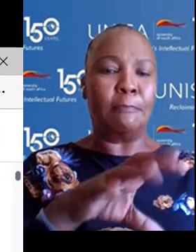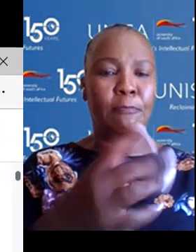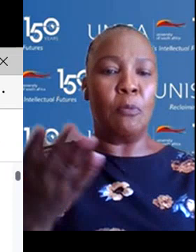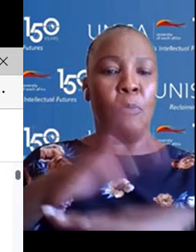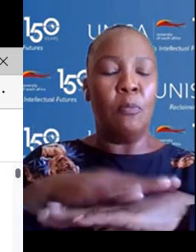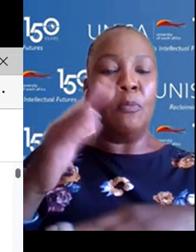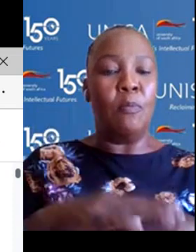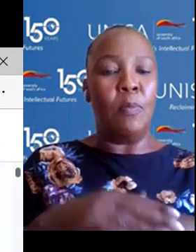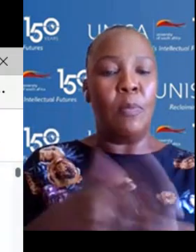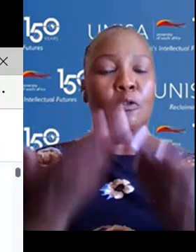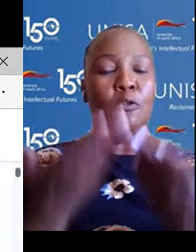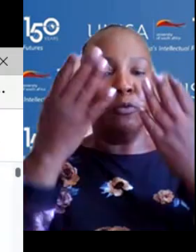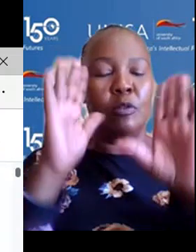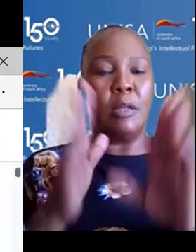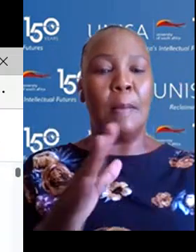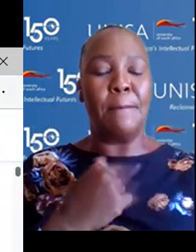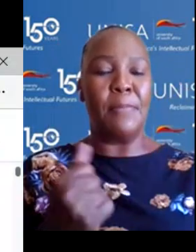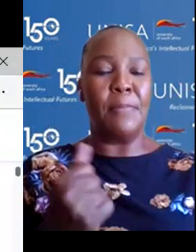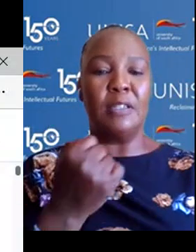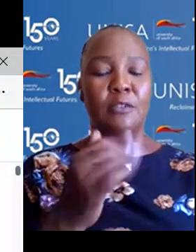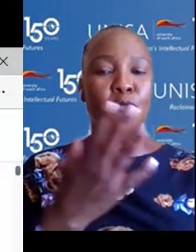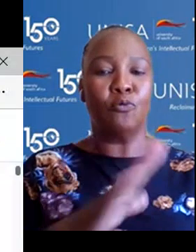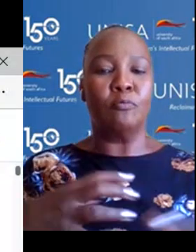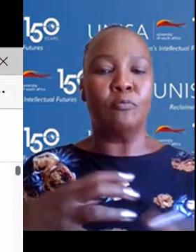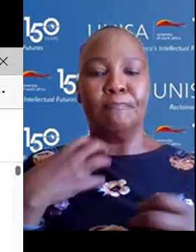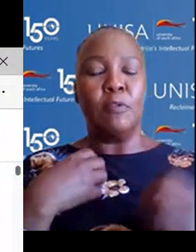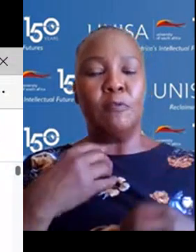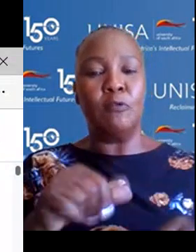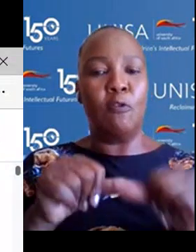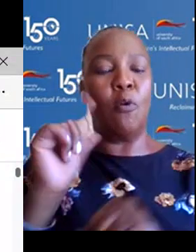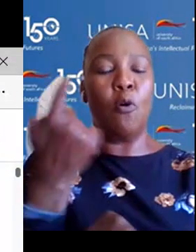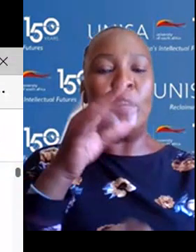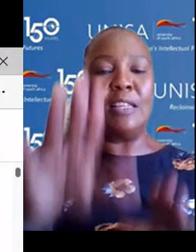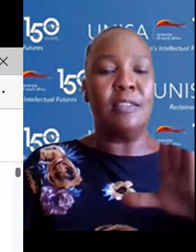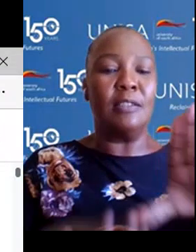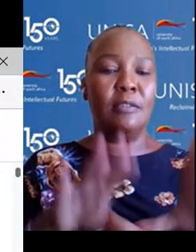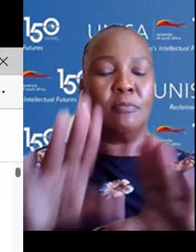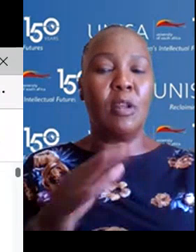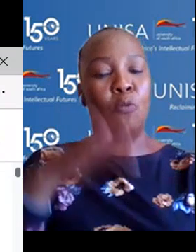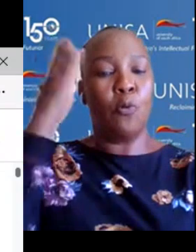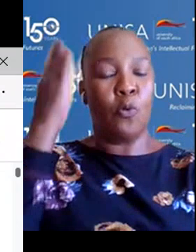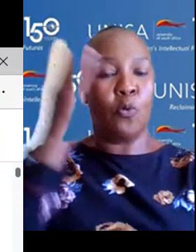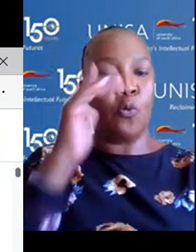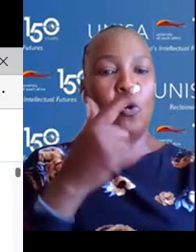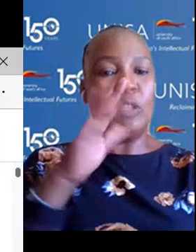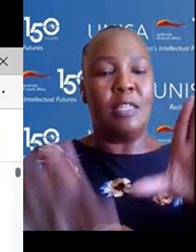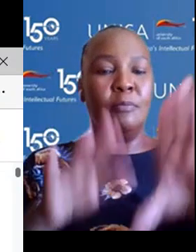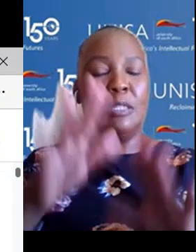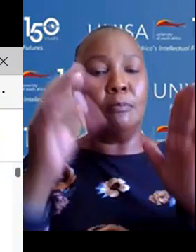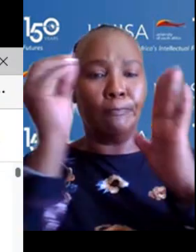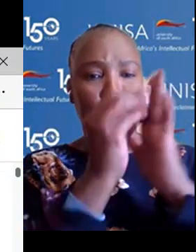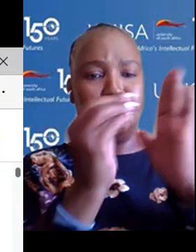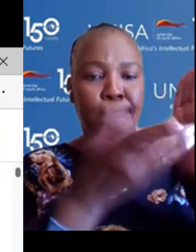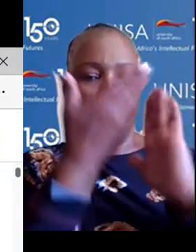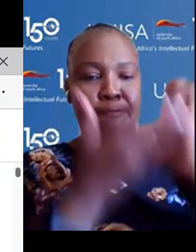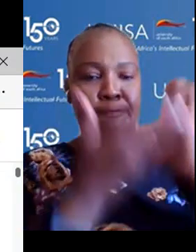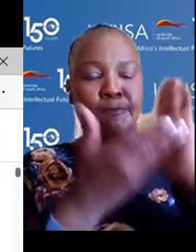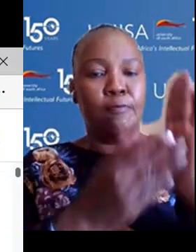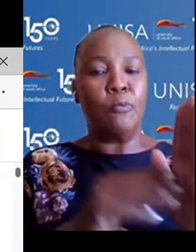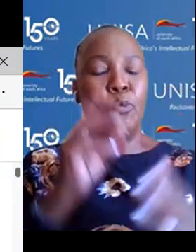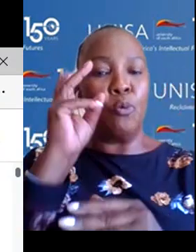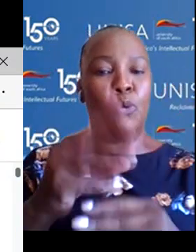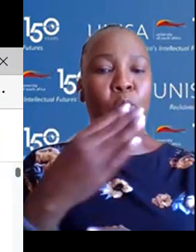again, students, please don't panic if you don't follow all the steps. Just know all the steps are sitting here and we're going to just